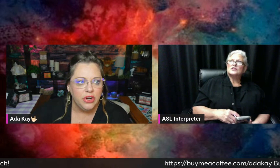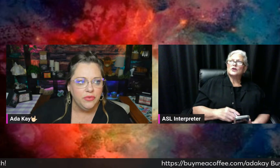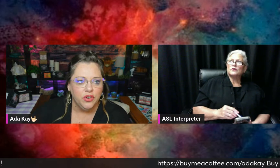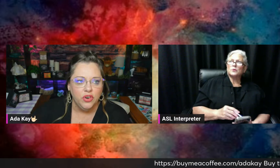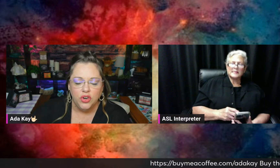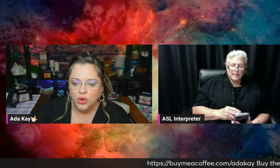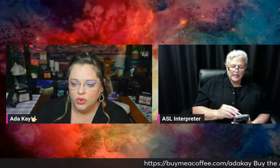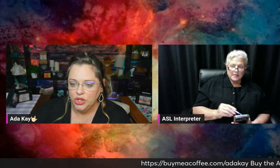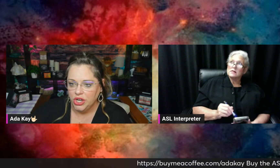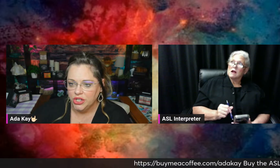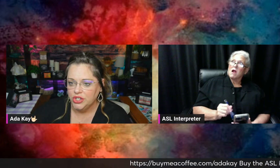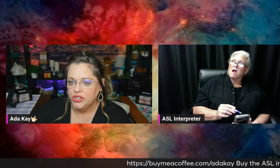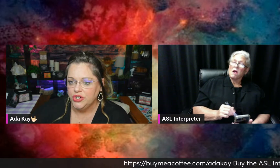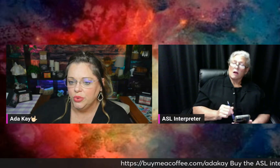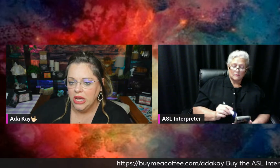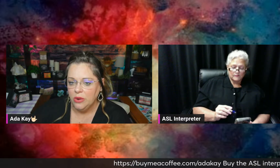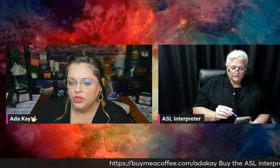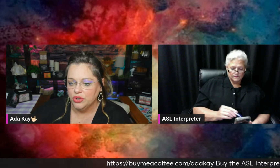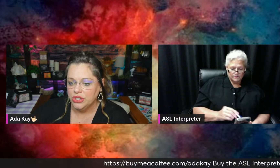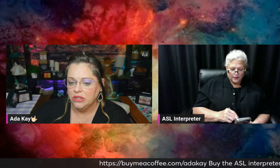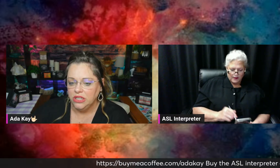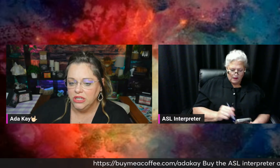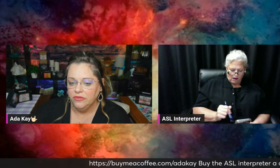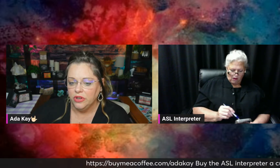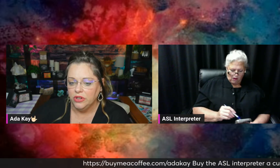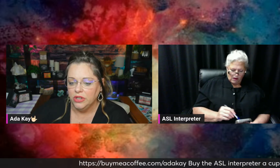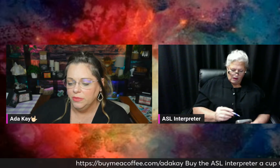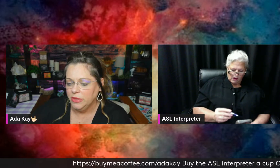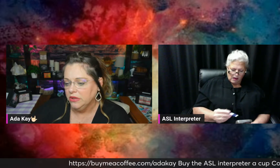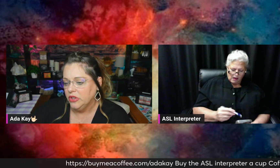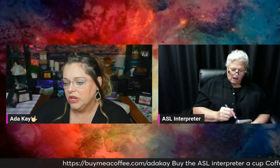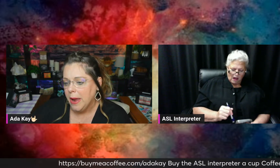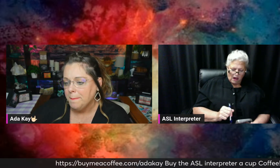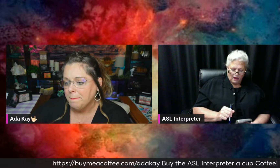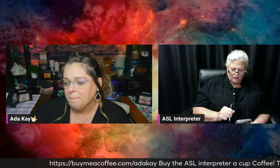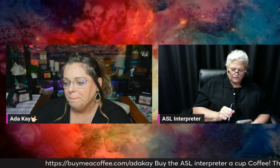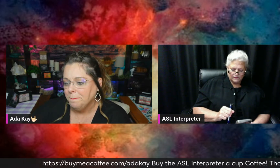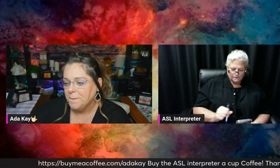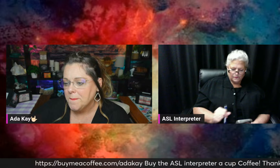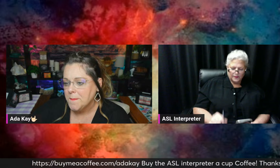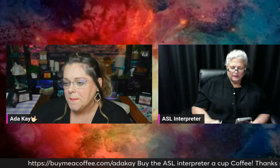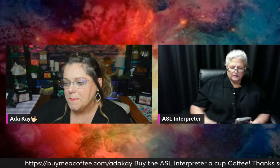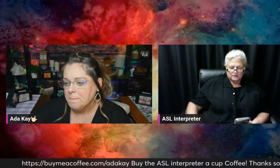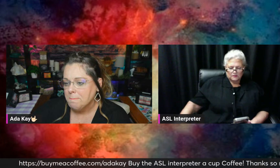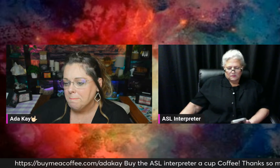I've never known a judge to allow a jury to leave in the middle of the day.